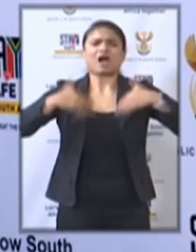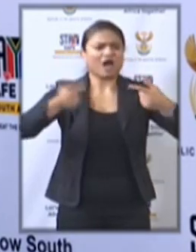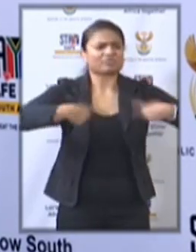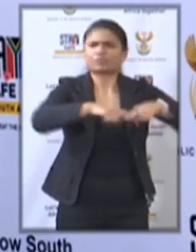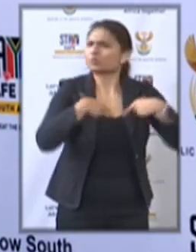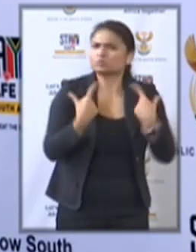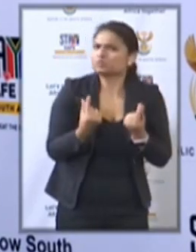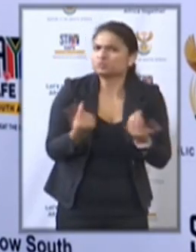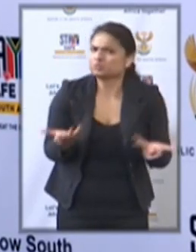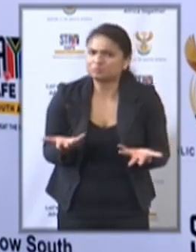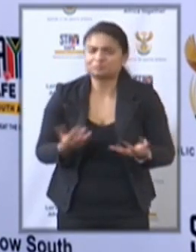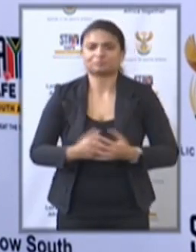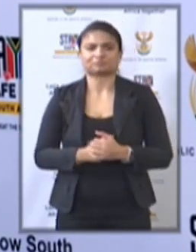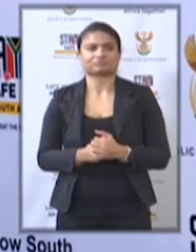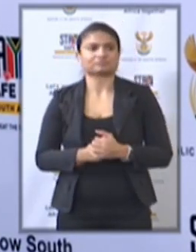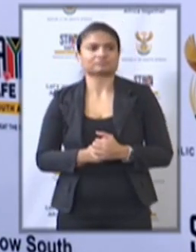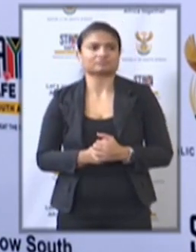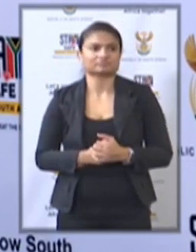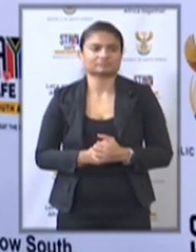sector.